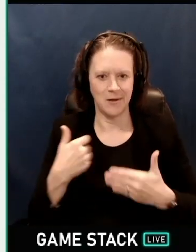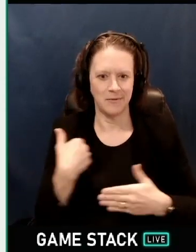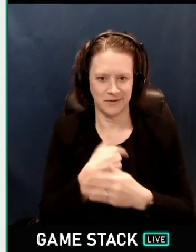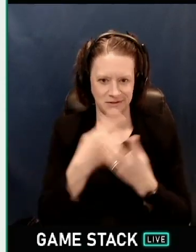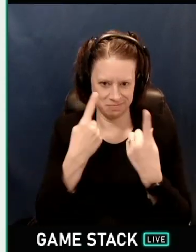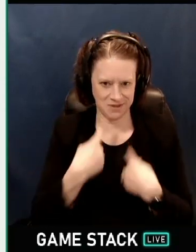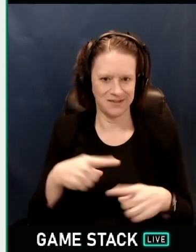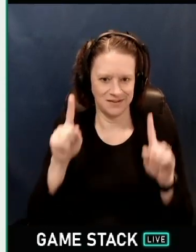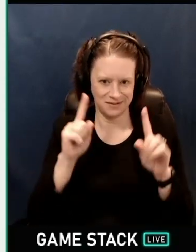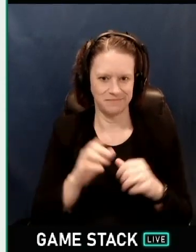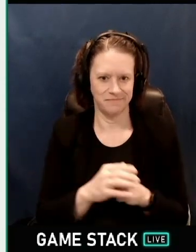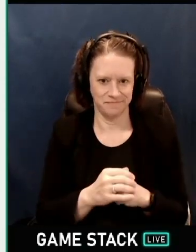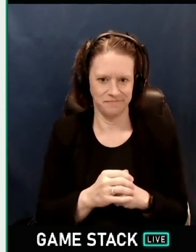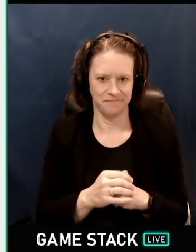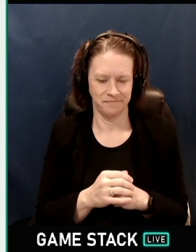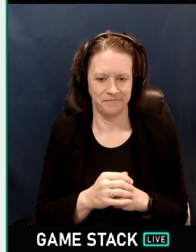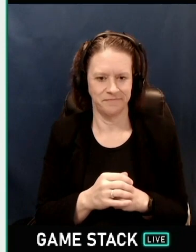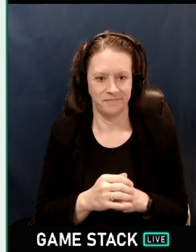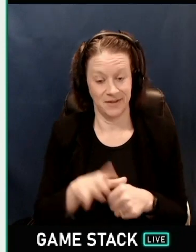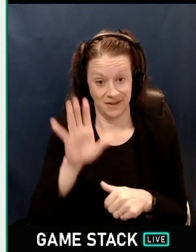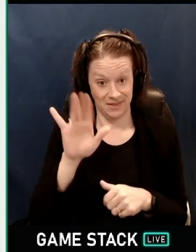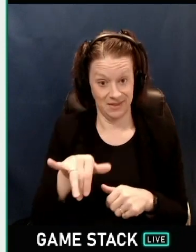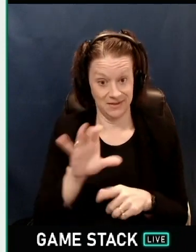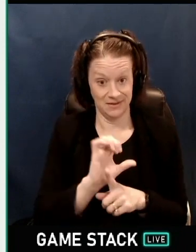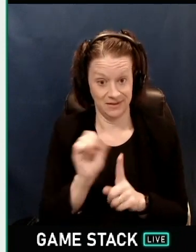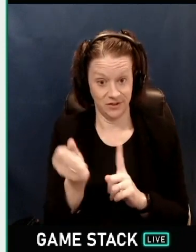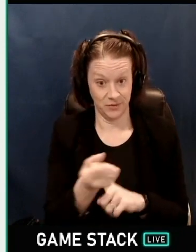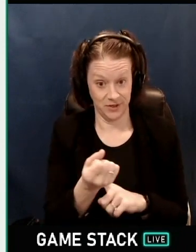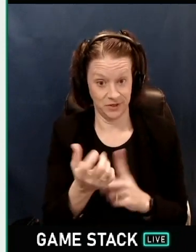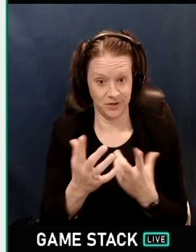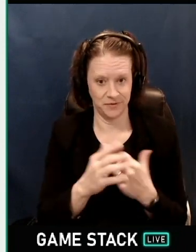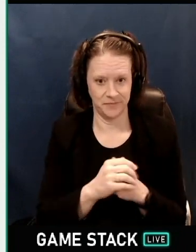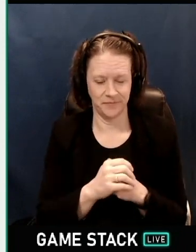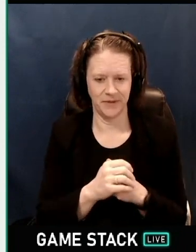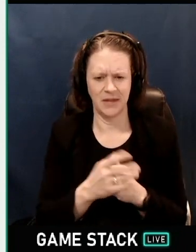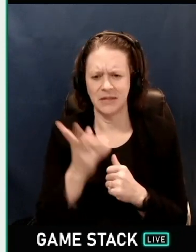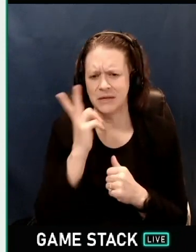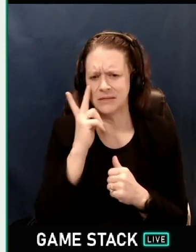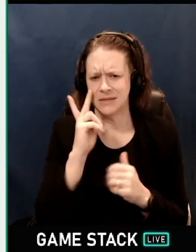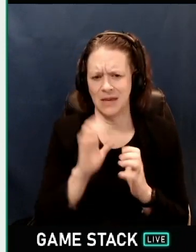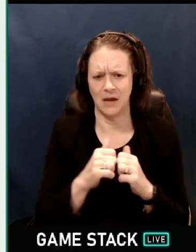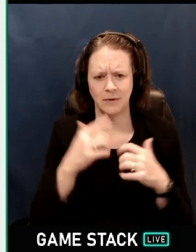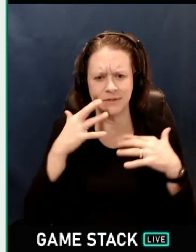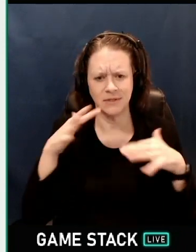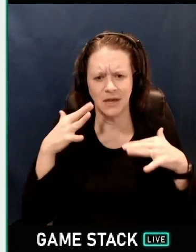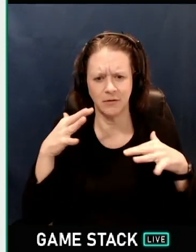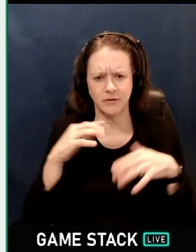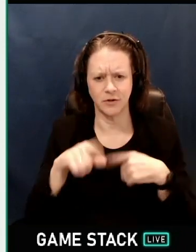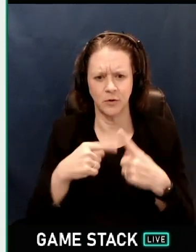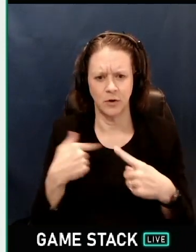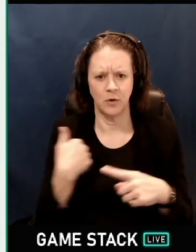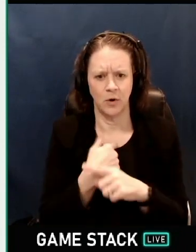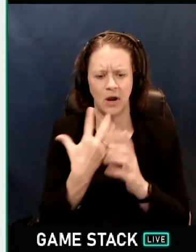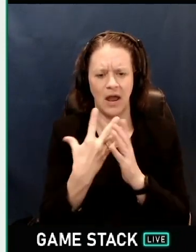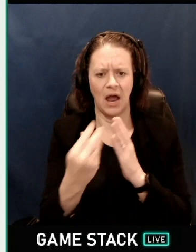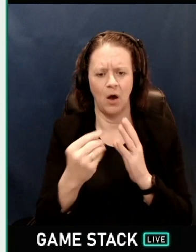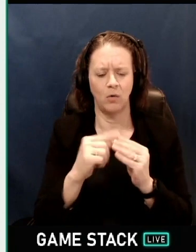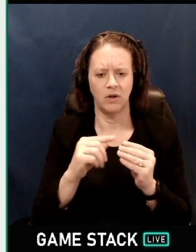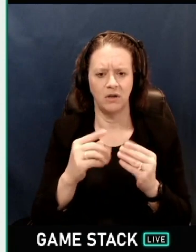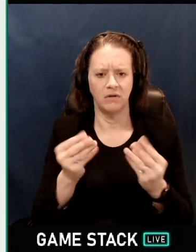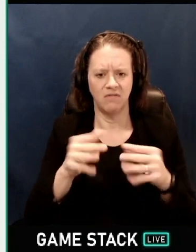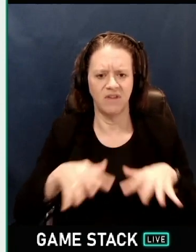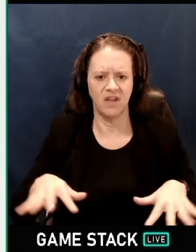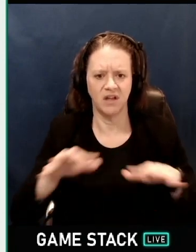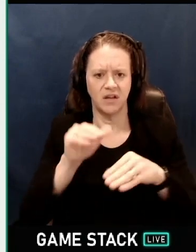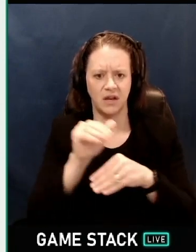effectively. So in this case, let's see how it sounds when we're out in a field at night and a